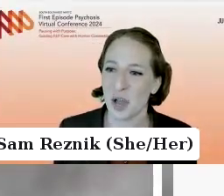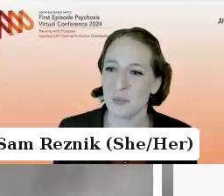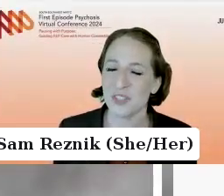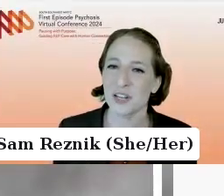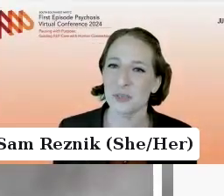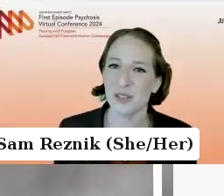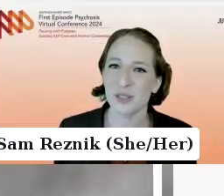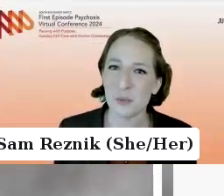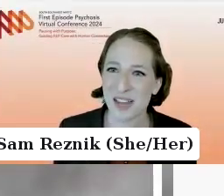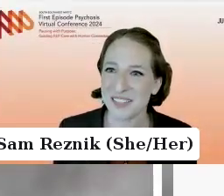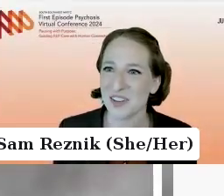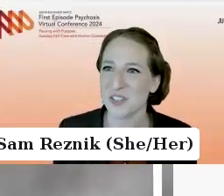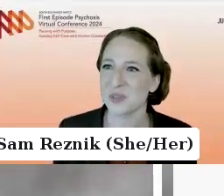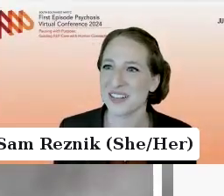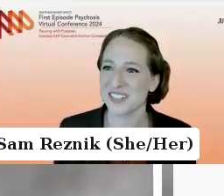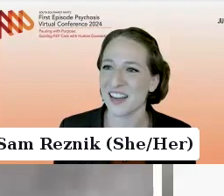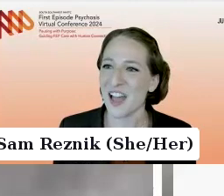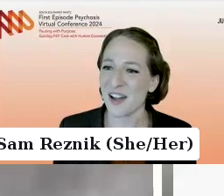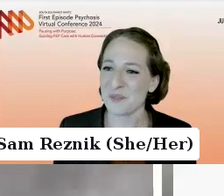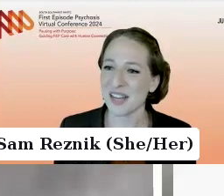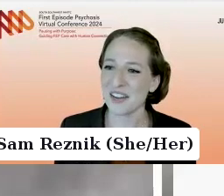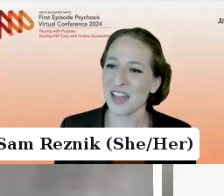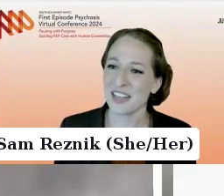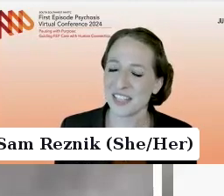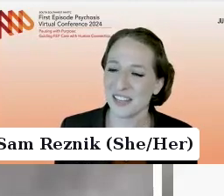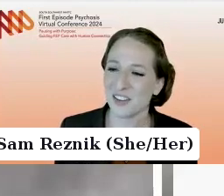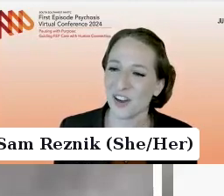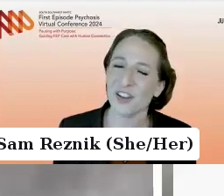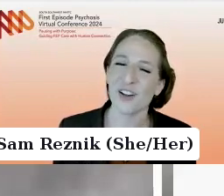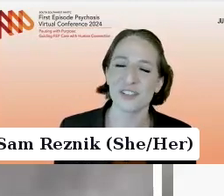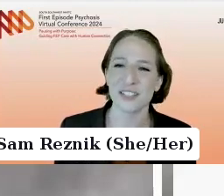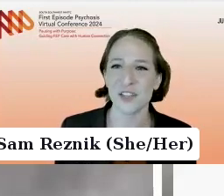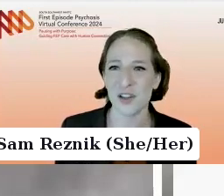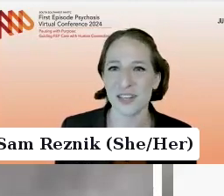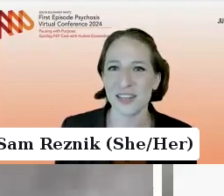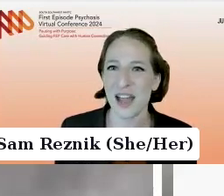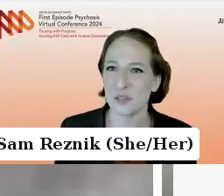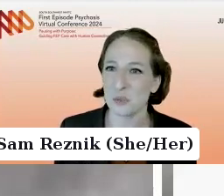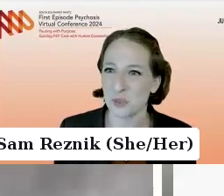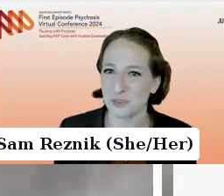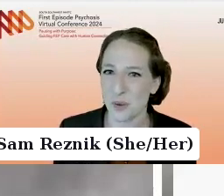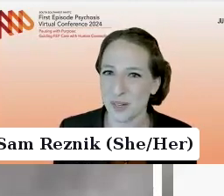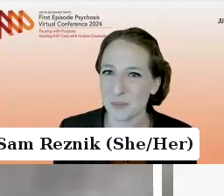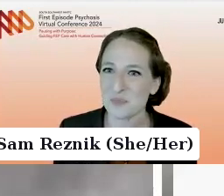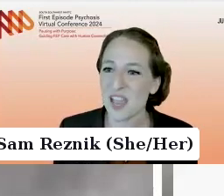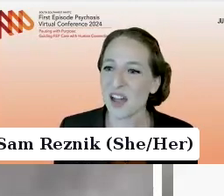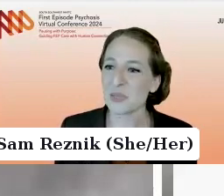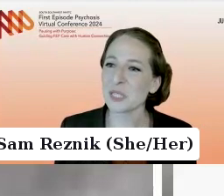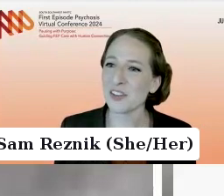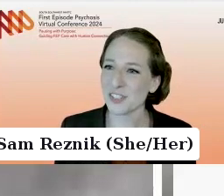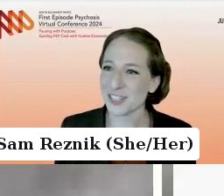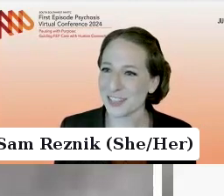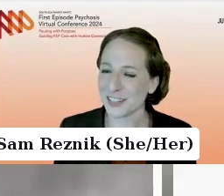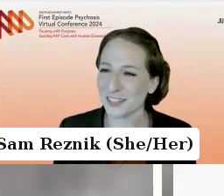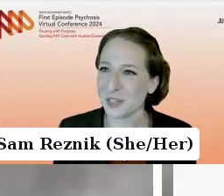conversation with Dr. Molly Lopez, our director, kind of ending our conference on how you move forward. It's